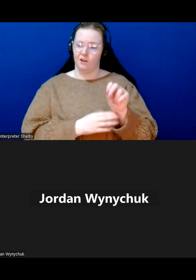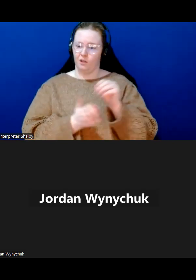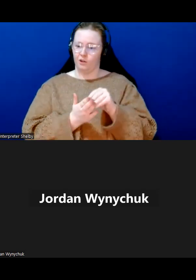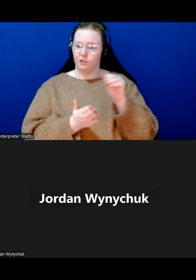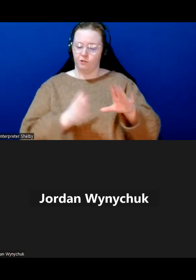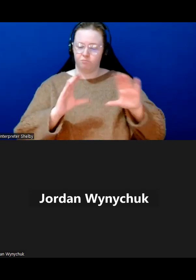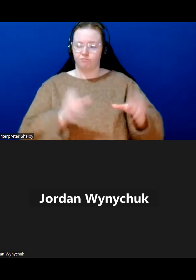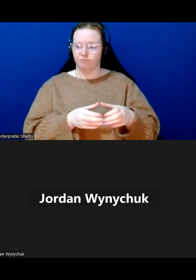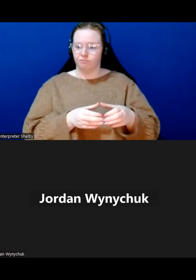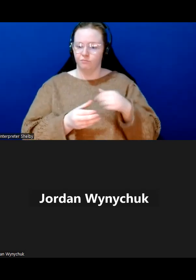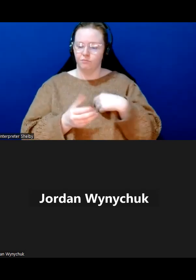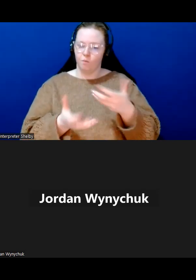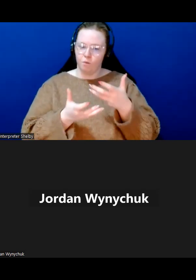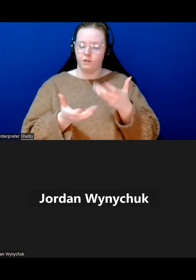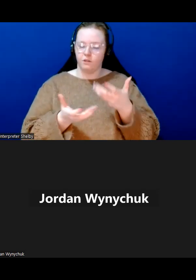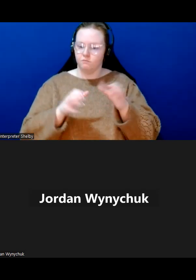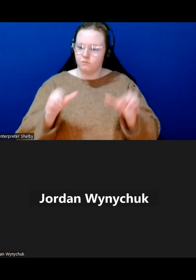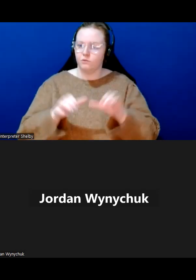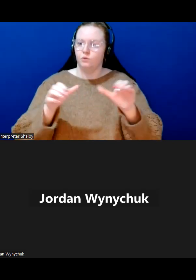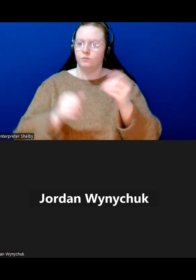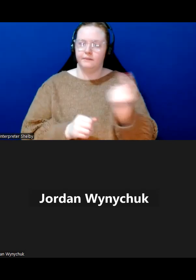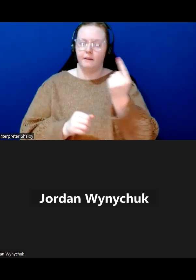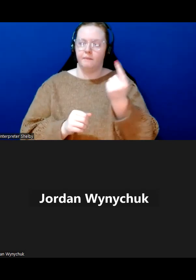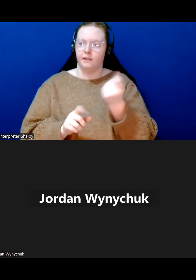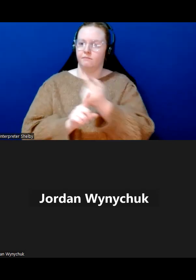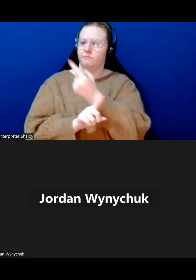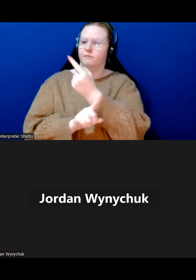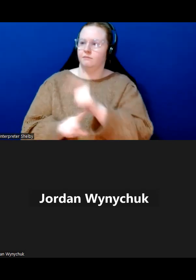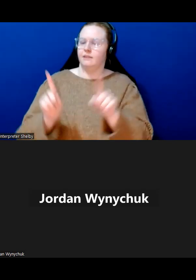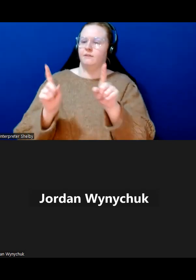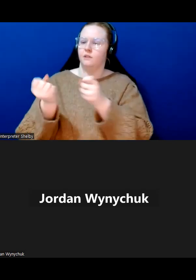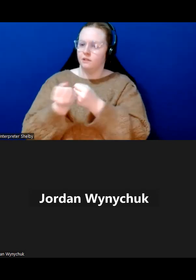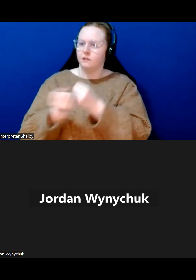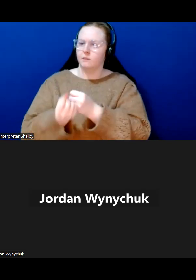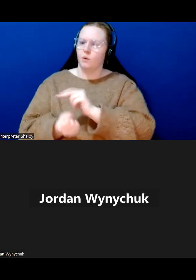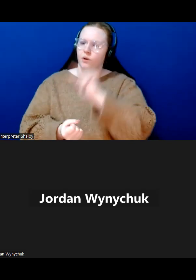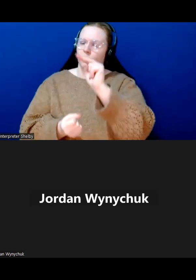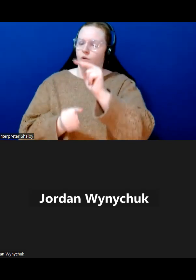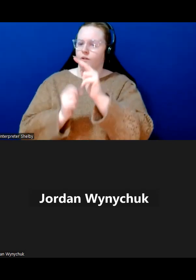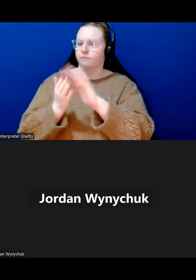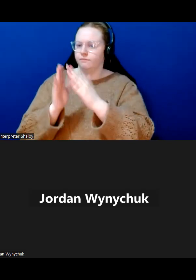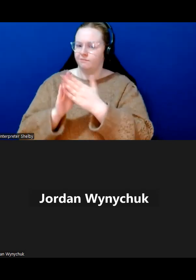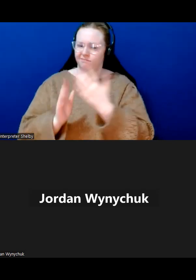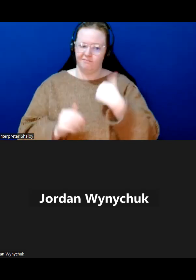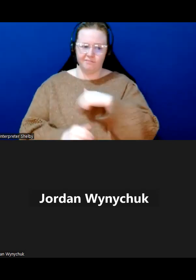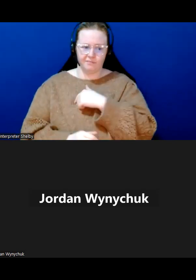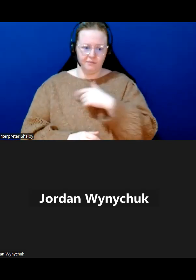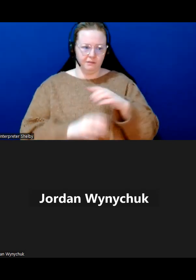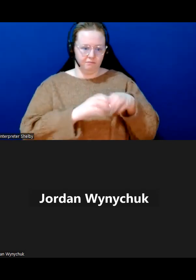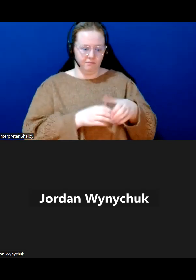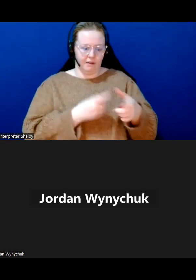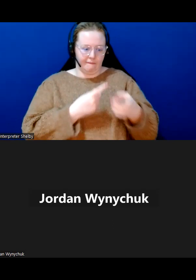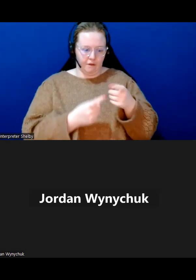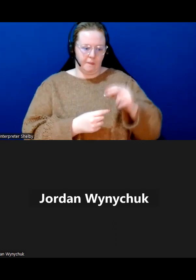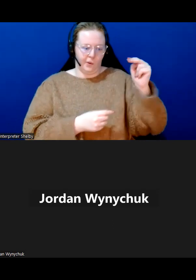to do something to make a difference in some of the rural northern communities that many of us were from or had done work in. And one of the